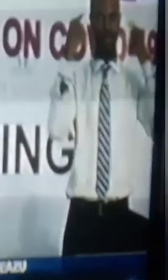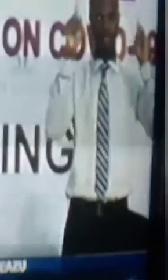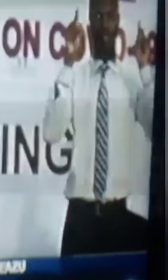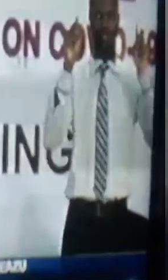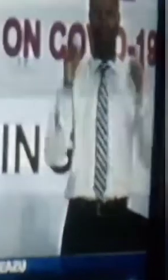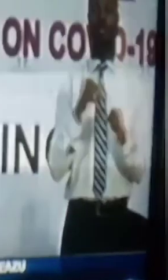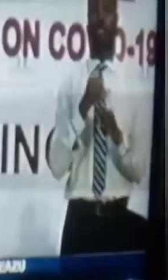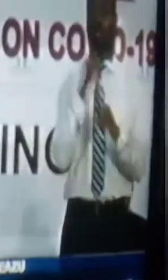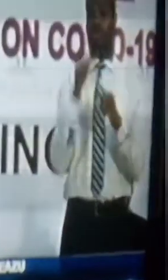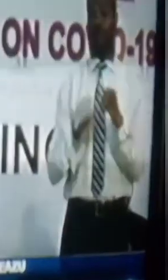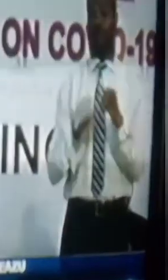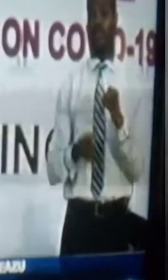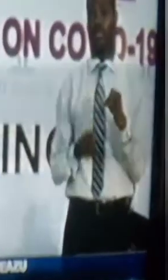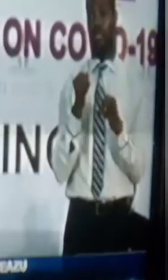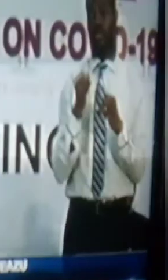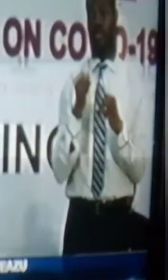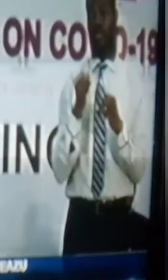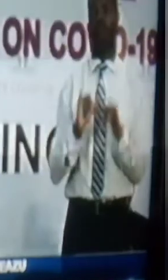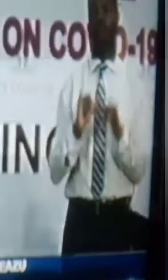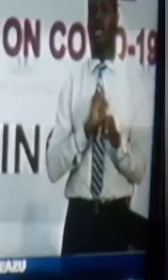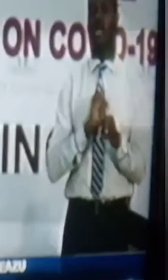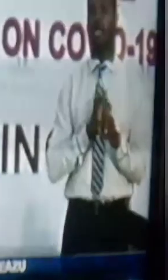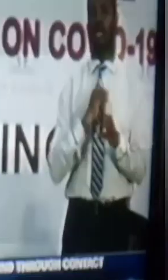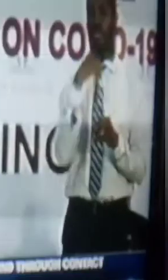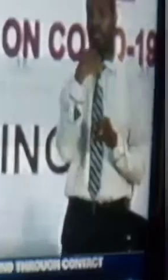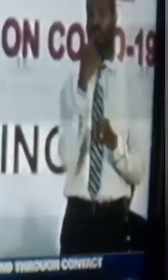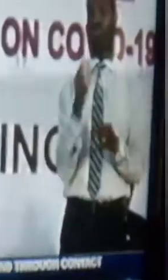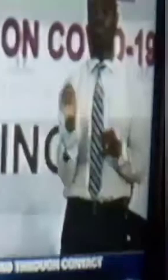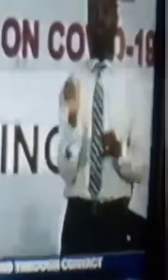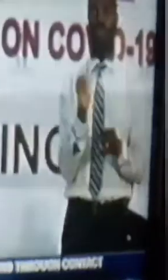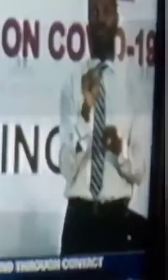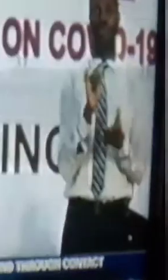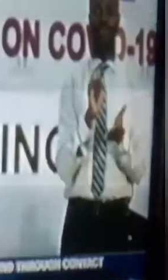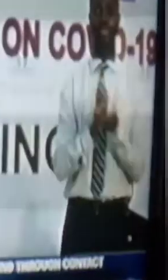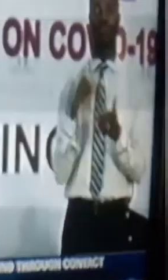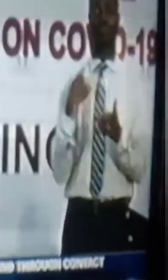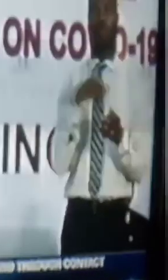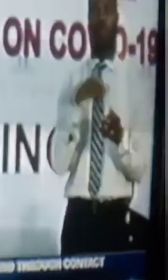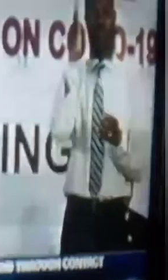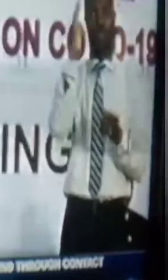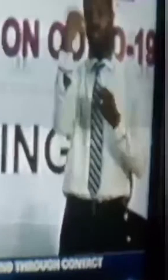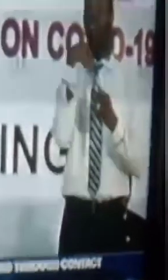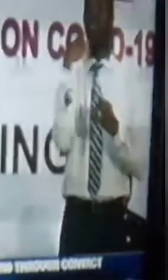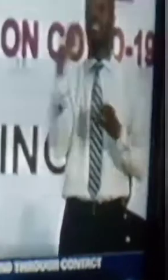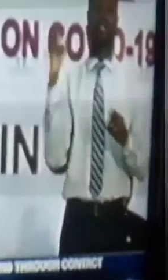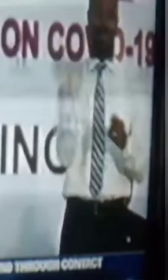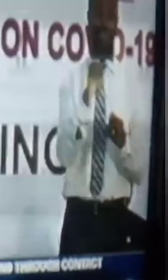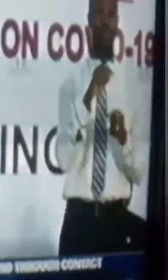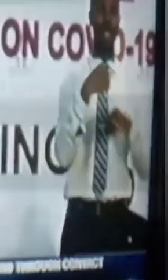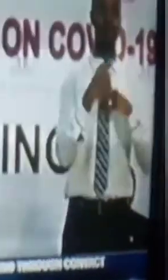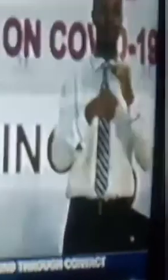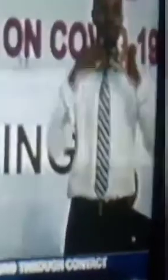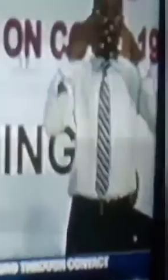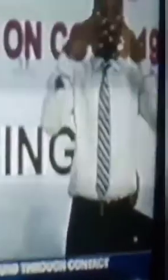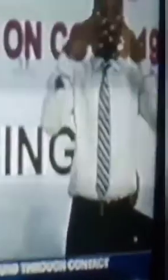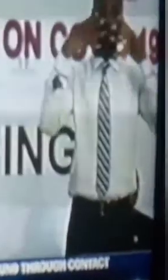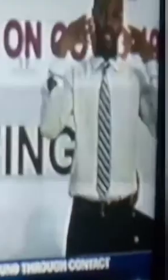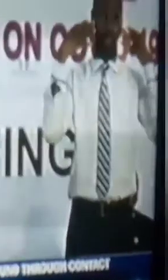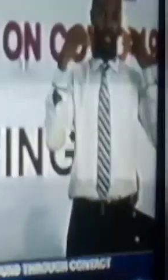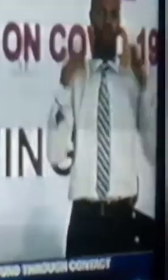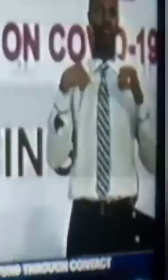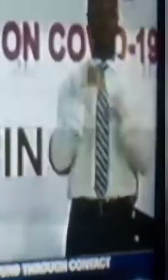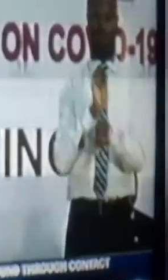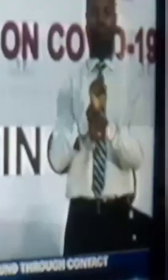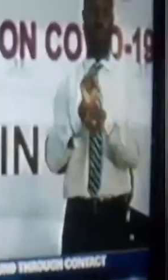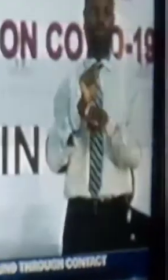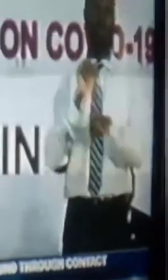Finally, I did say we will release a policy on face masks this week. That policy has almost been completed. In